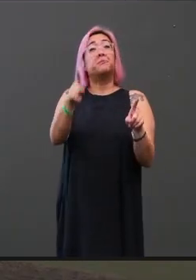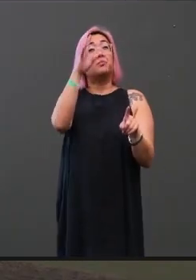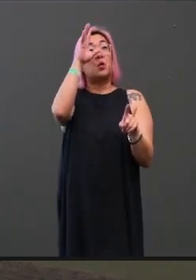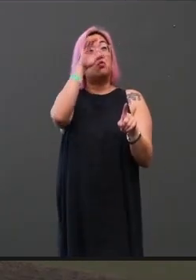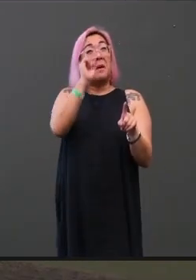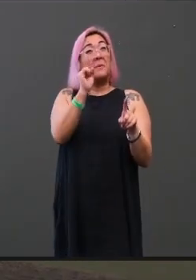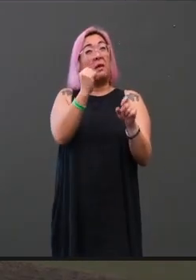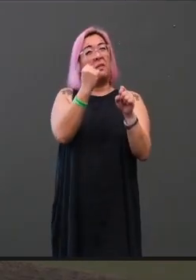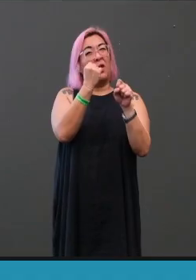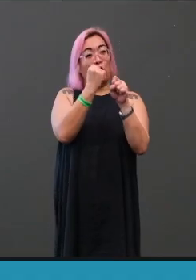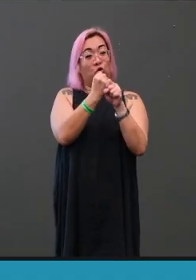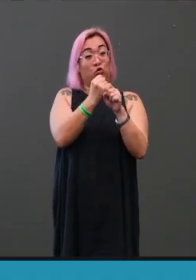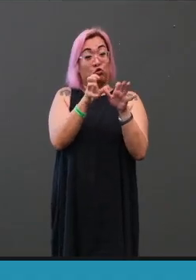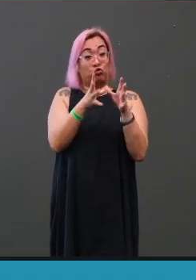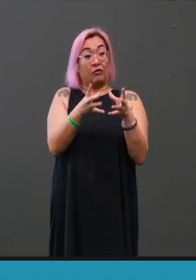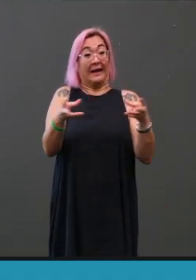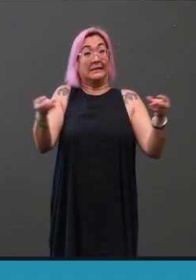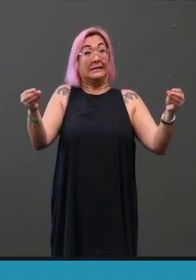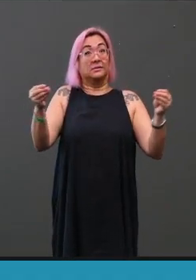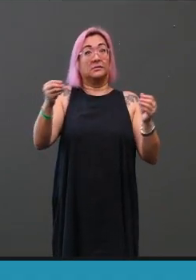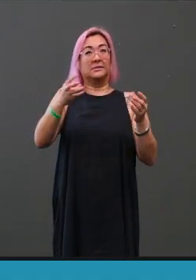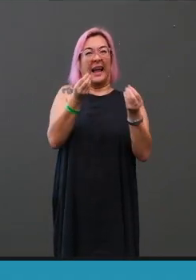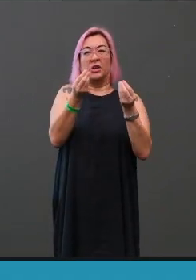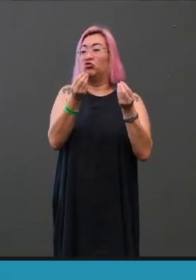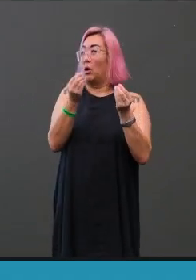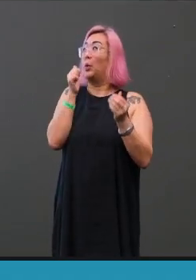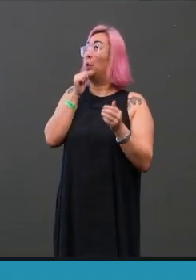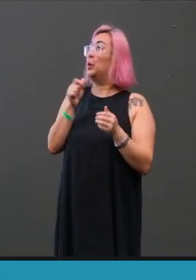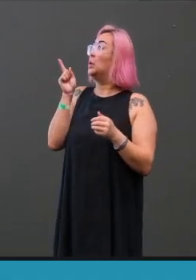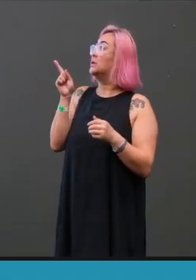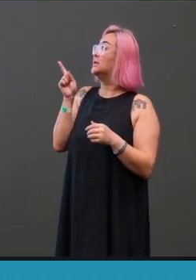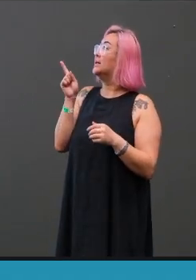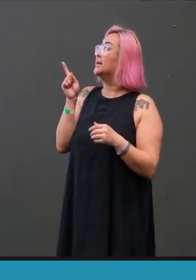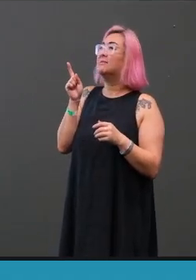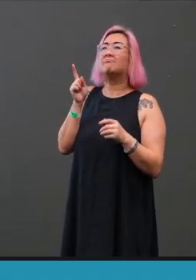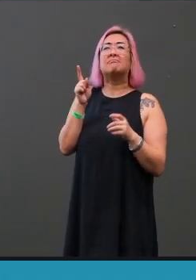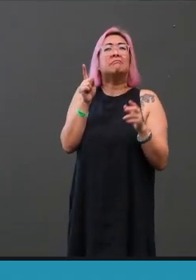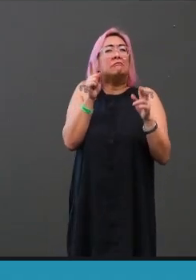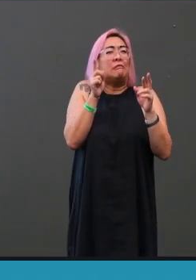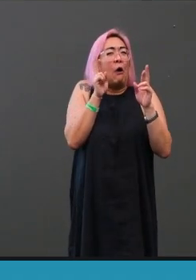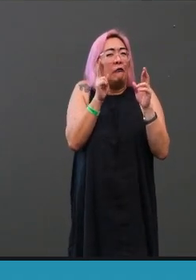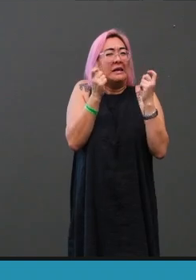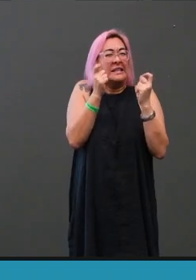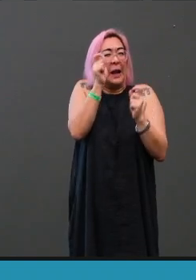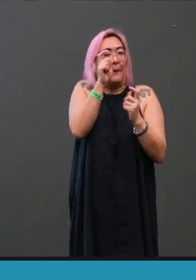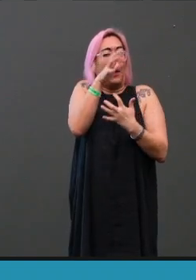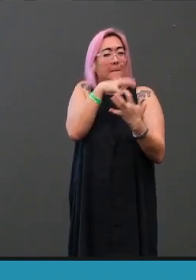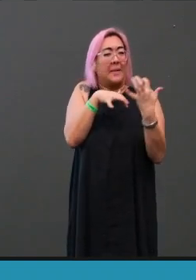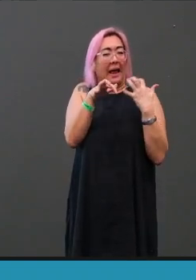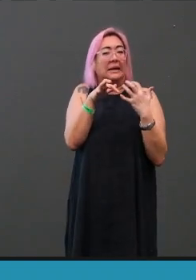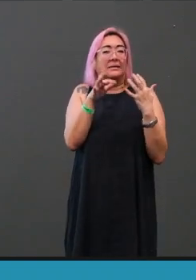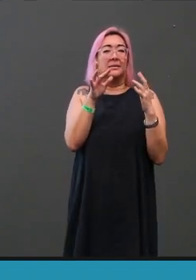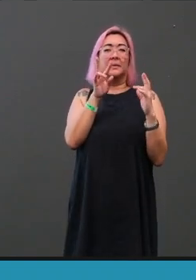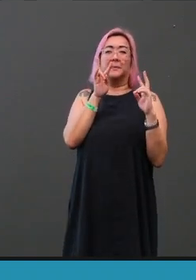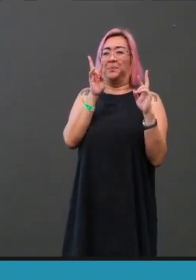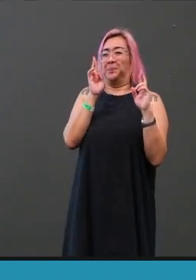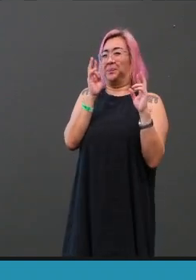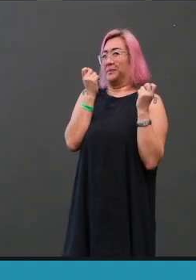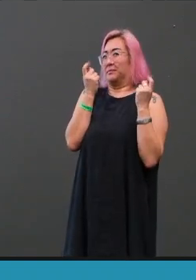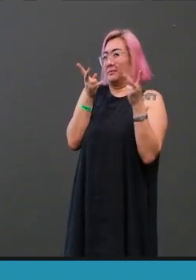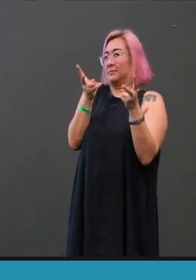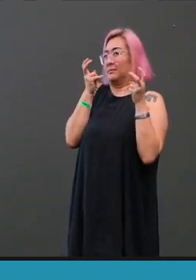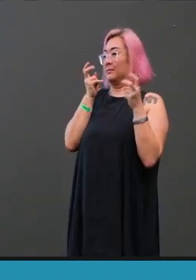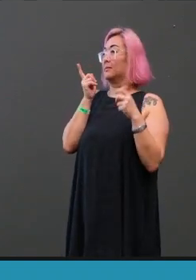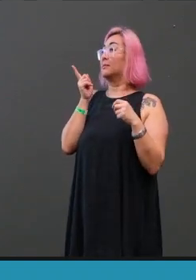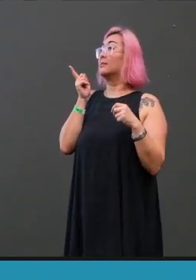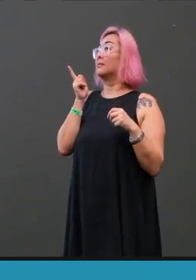specifically. So this is a little bit complicated. Hopefully you can understand. I have a lot of graphics for this, but just follow along and see